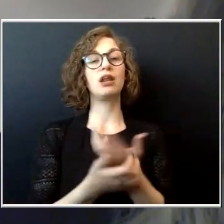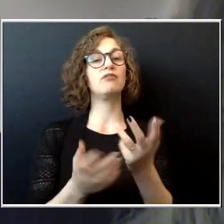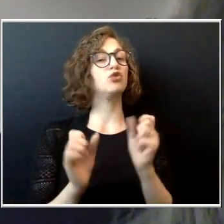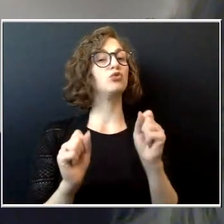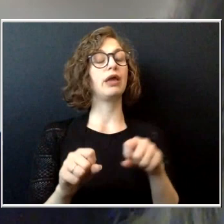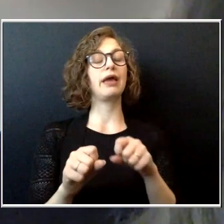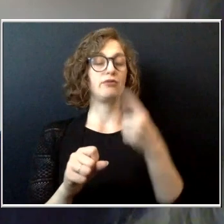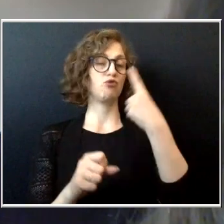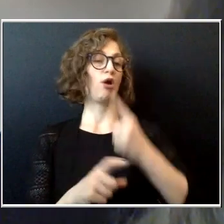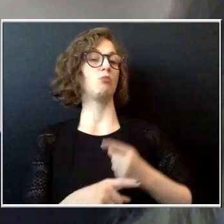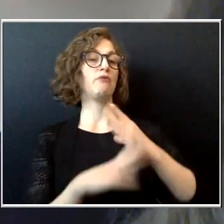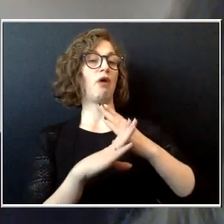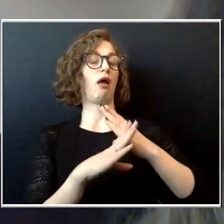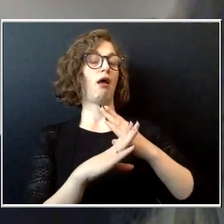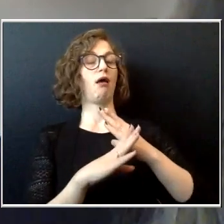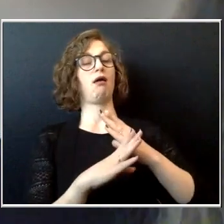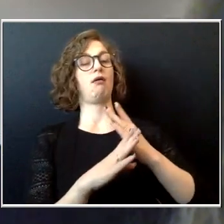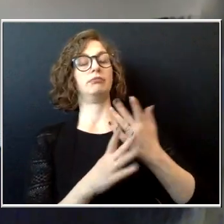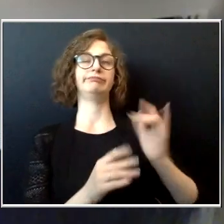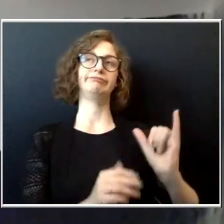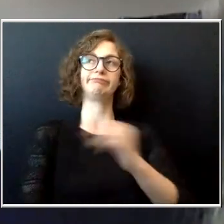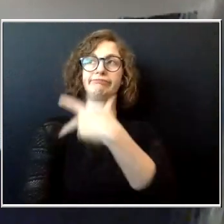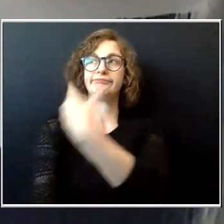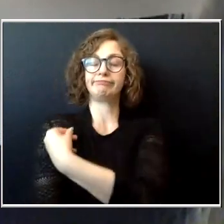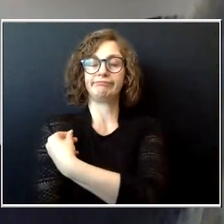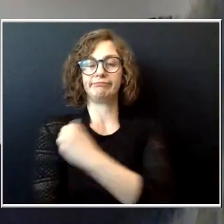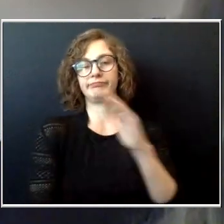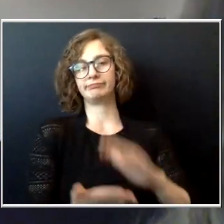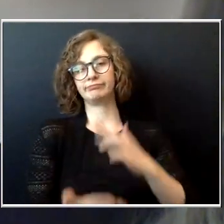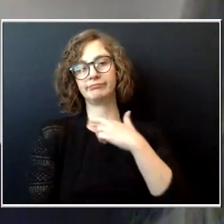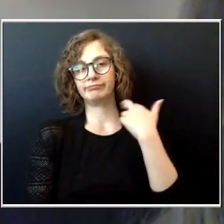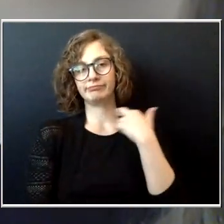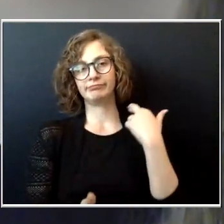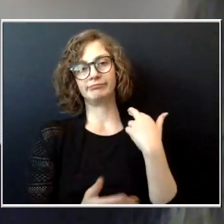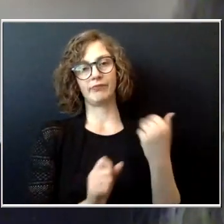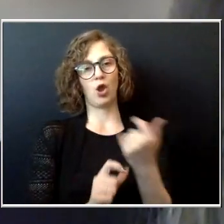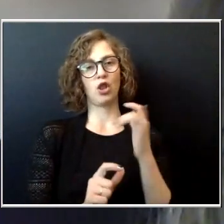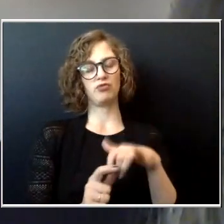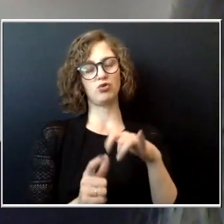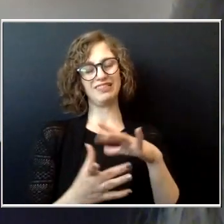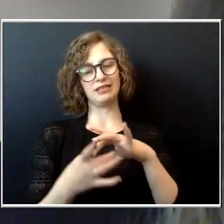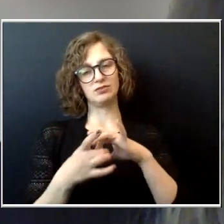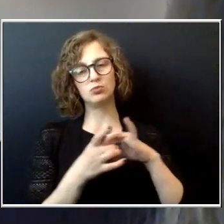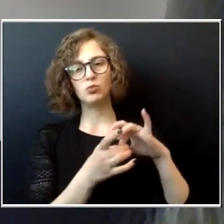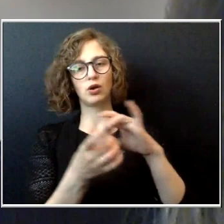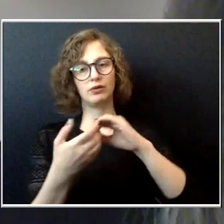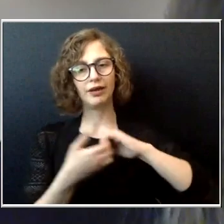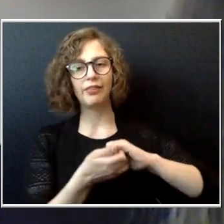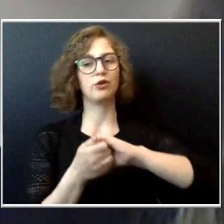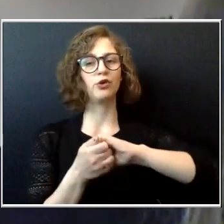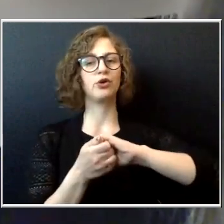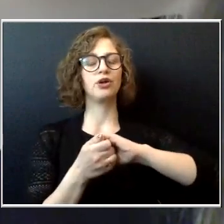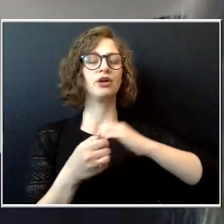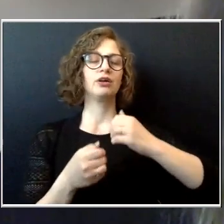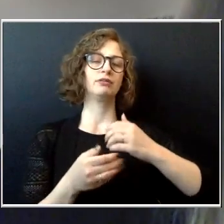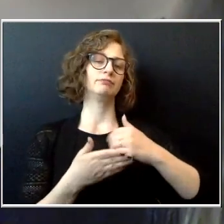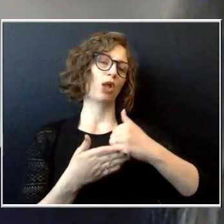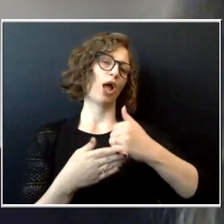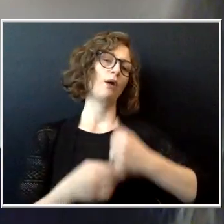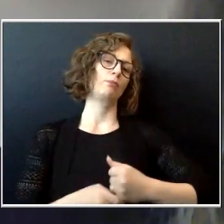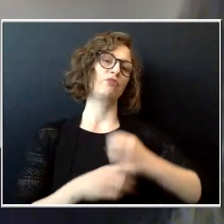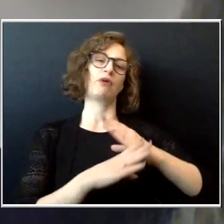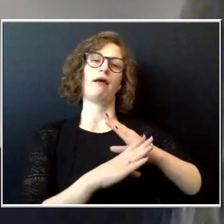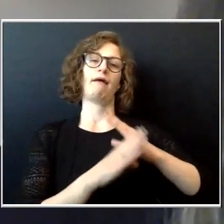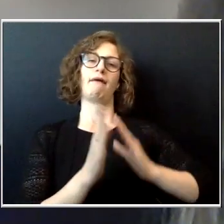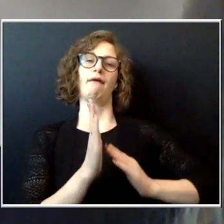vaccines to be able to reduce the risk as well. I think all of these things work together towards being able to prevent the development of